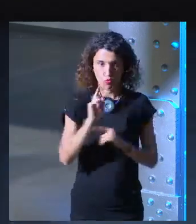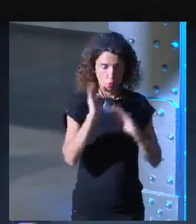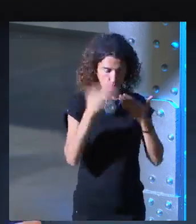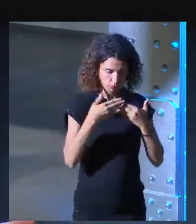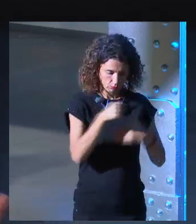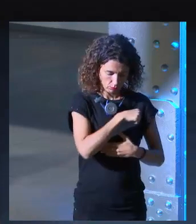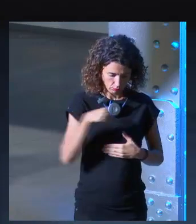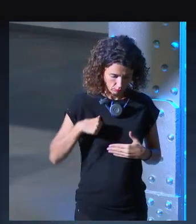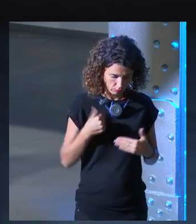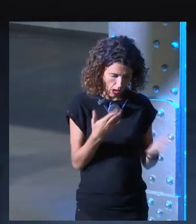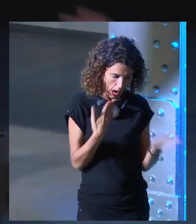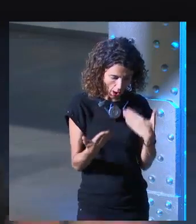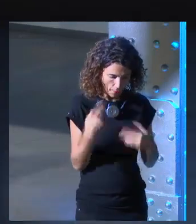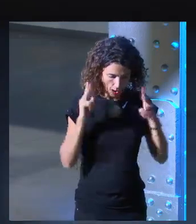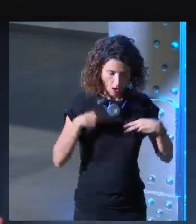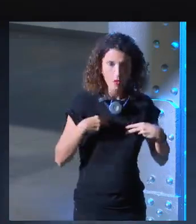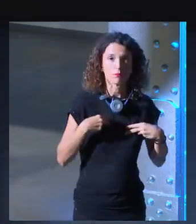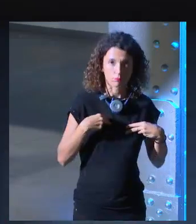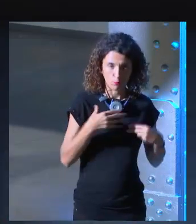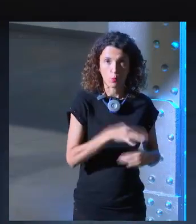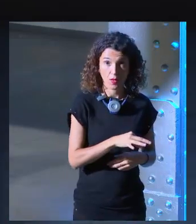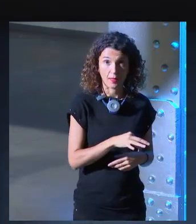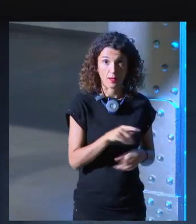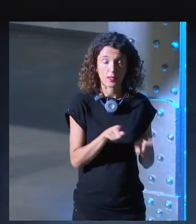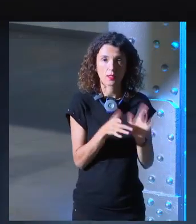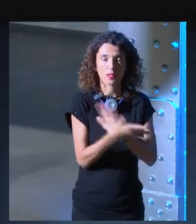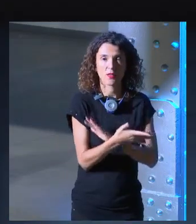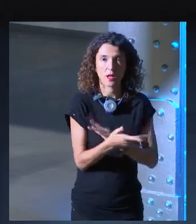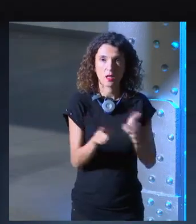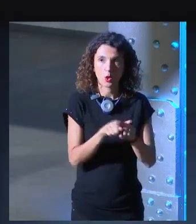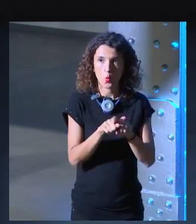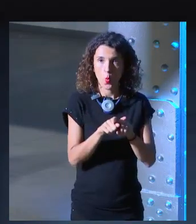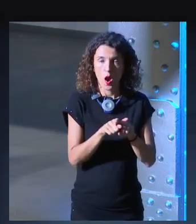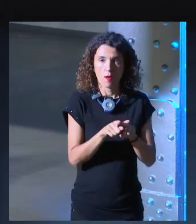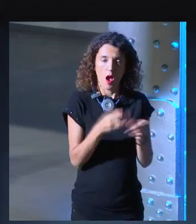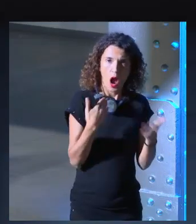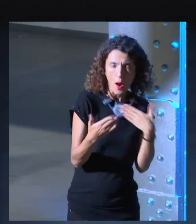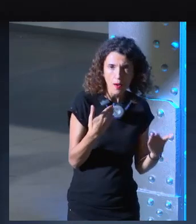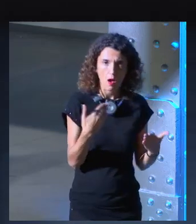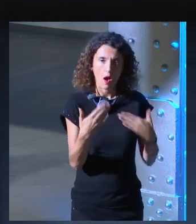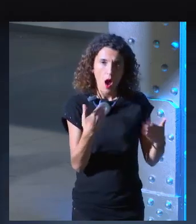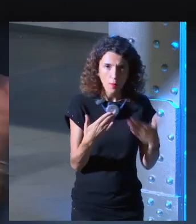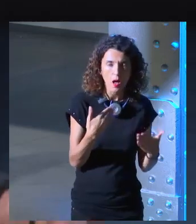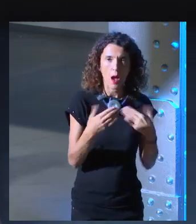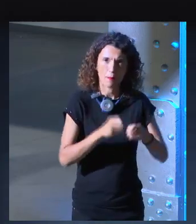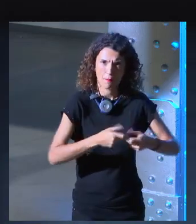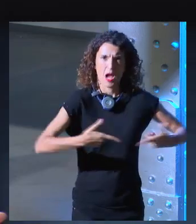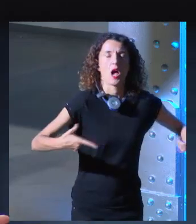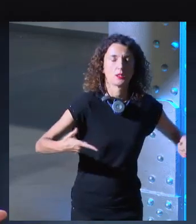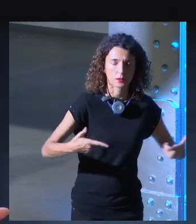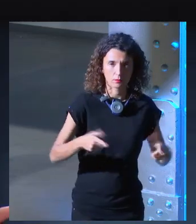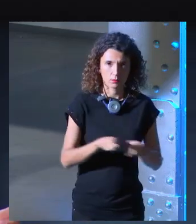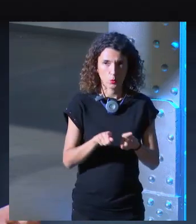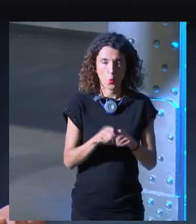occupy a bigger space than either the screen or the page in front of you or the room that